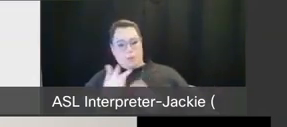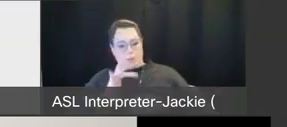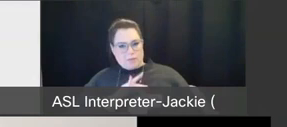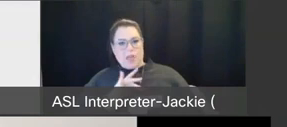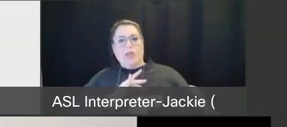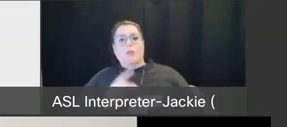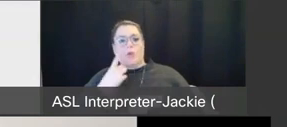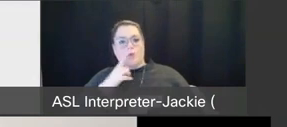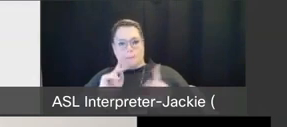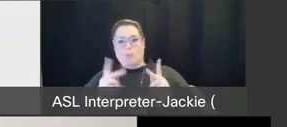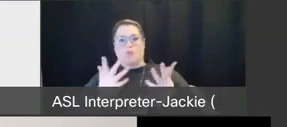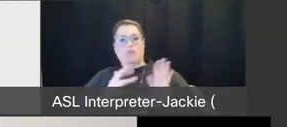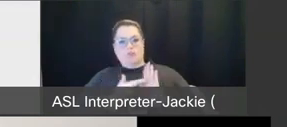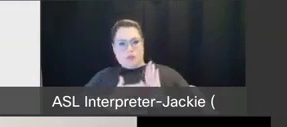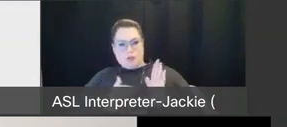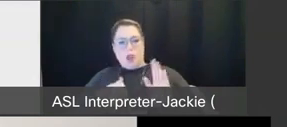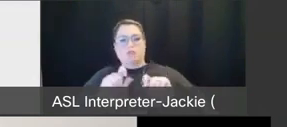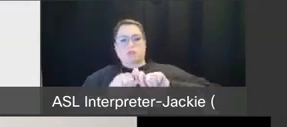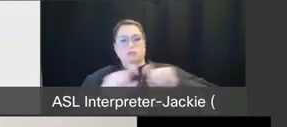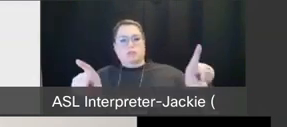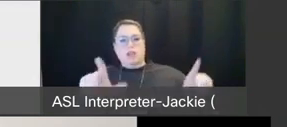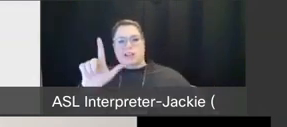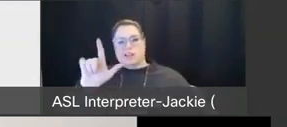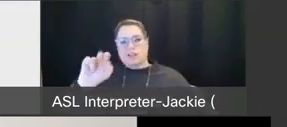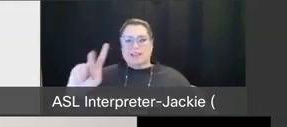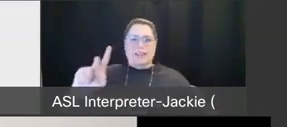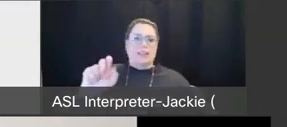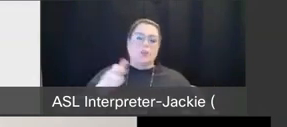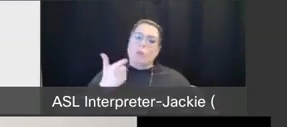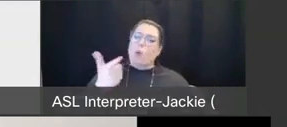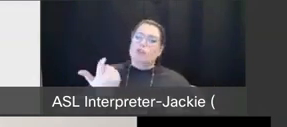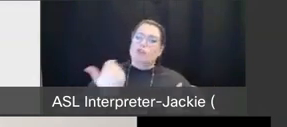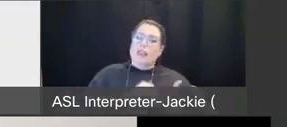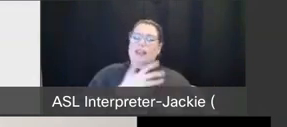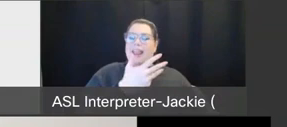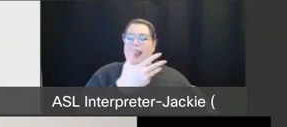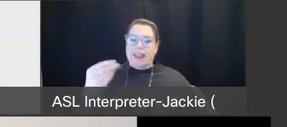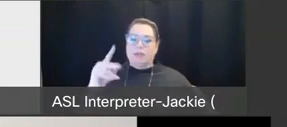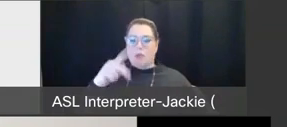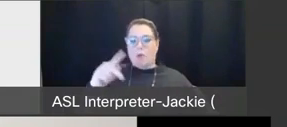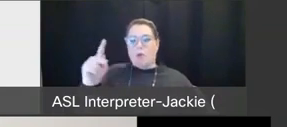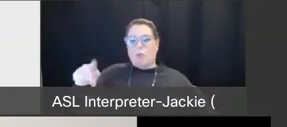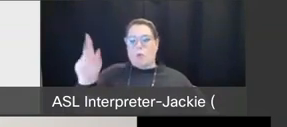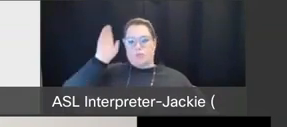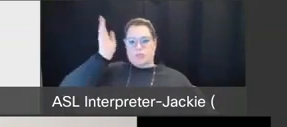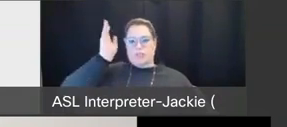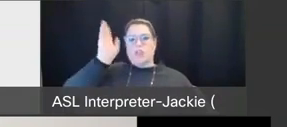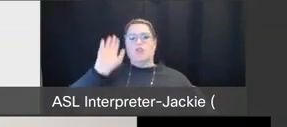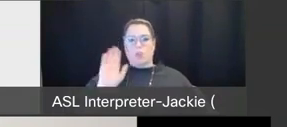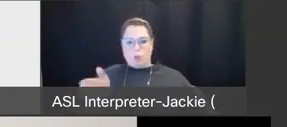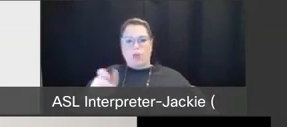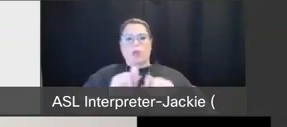will definitely send out a link to the recording, and the PowerPoint presentation will be available as